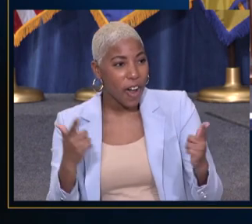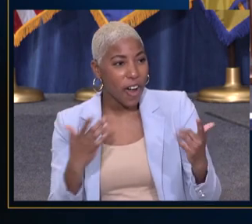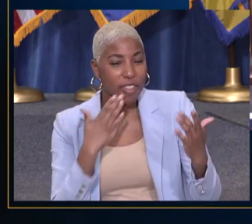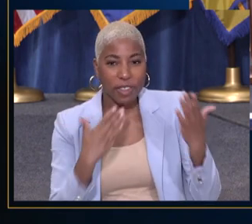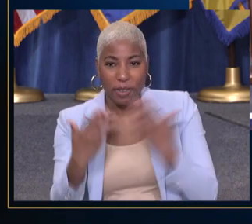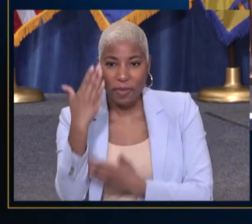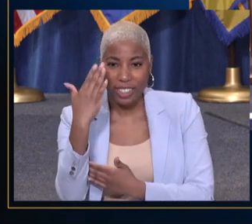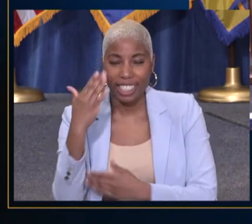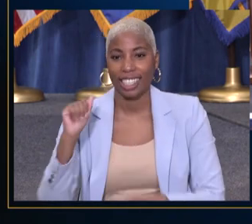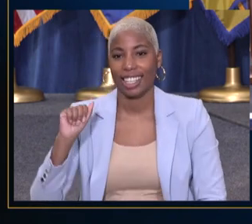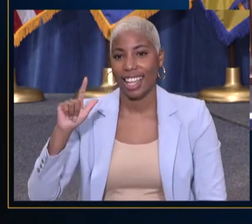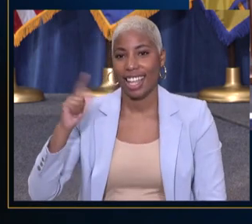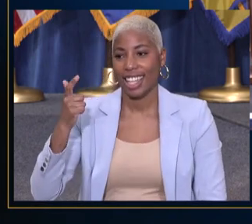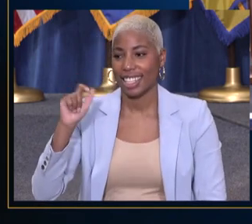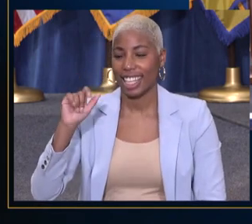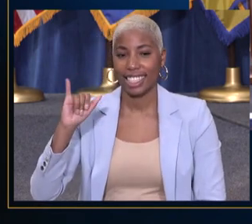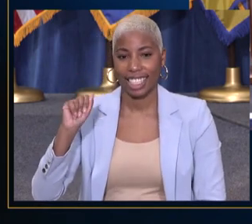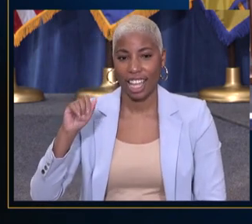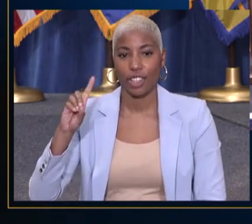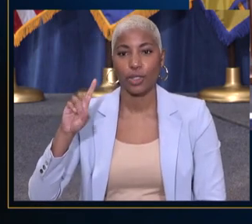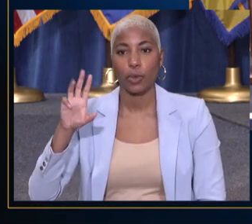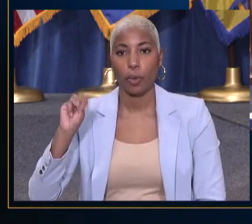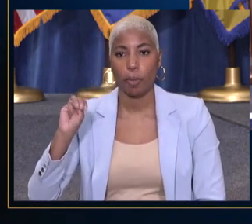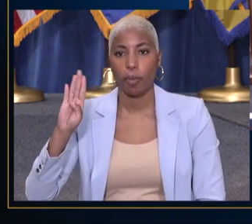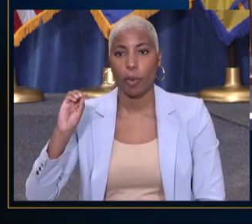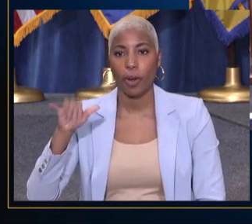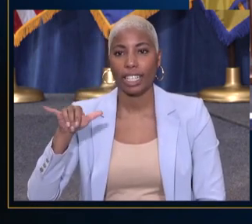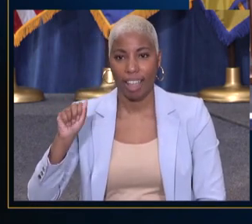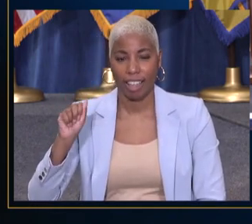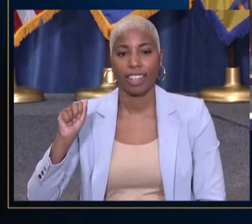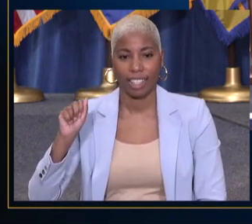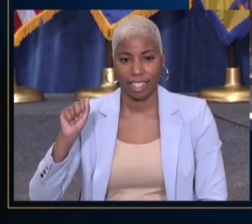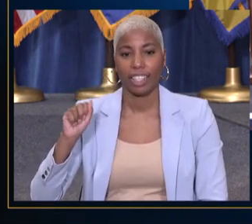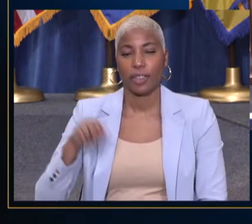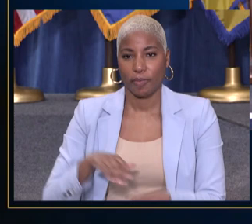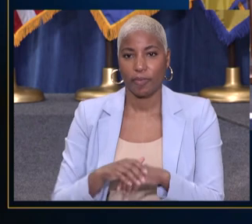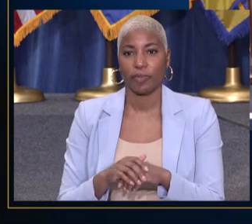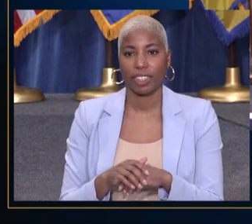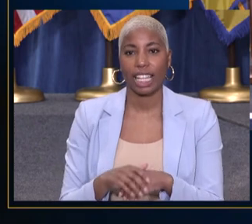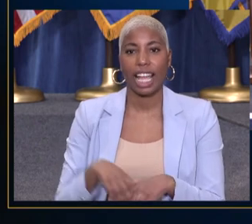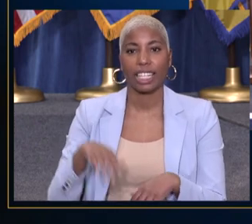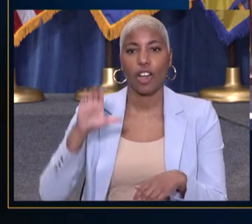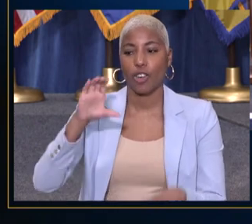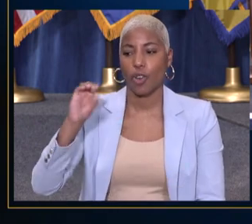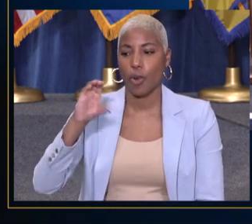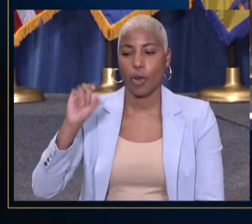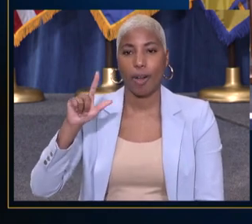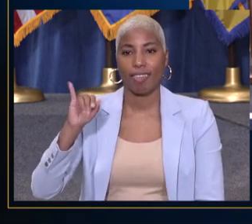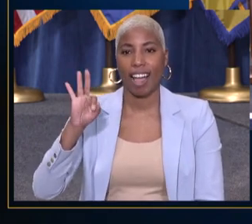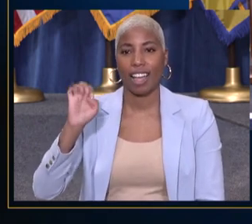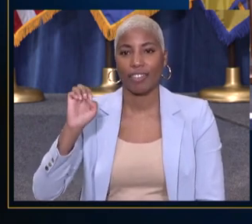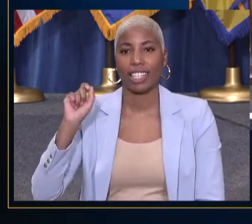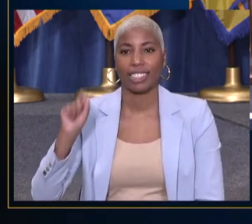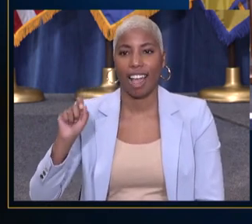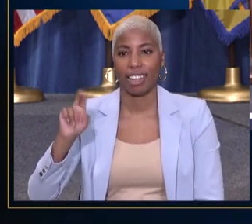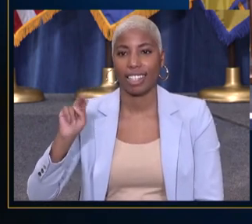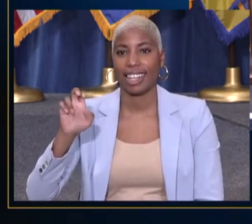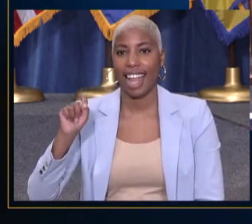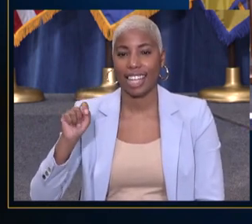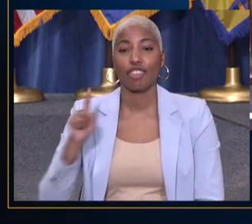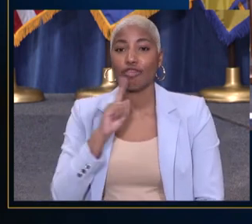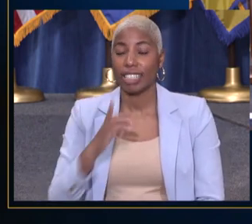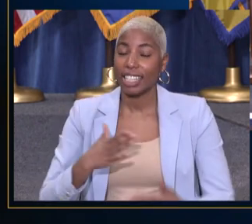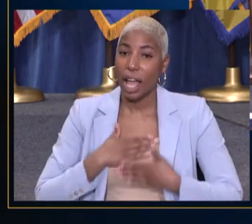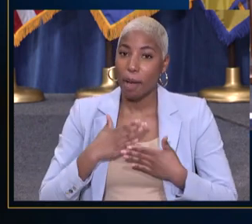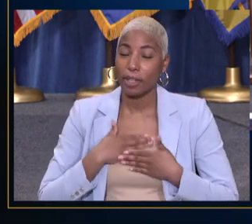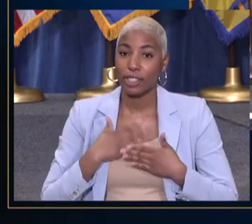morning. So, Alexia Dumboya, certified doula, as they said, and president of CocoLife.Black. I am so thankful to be here. A